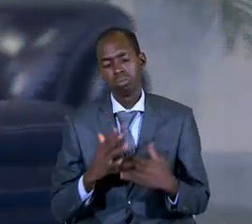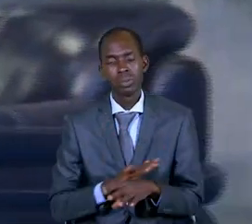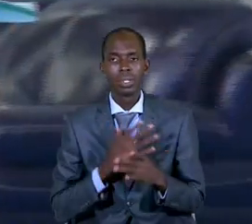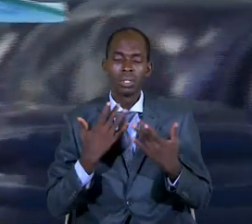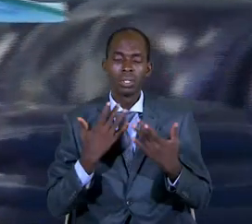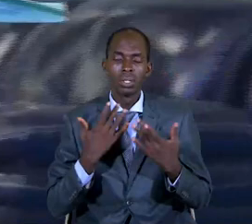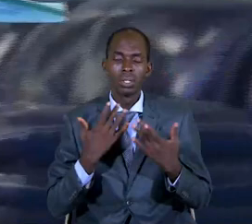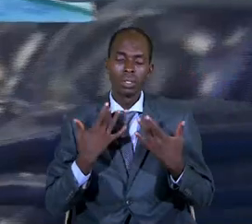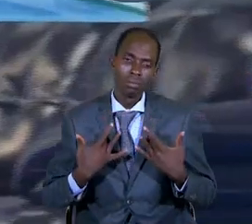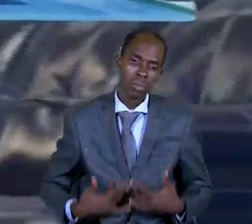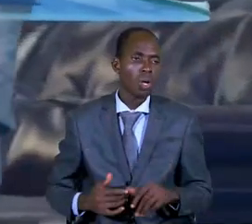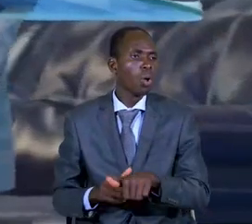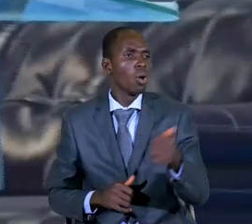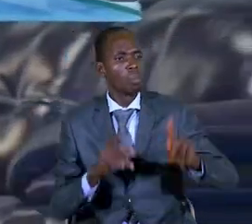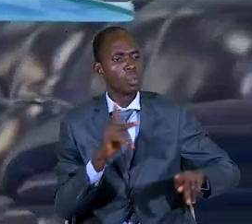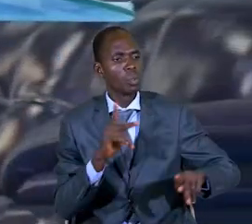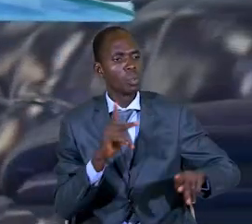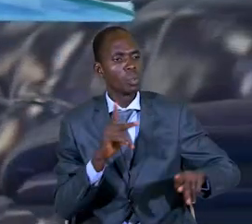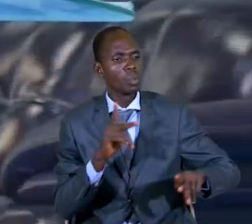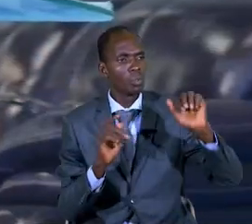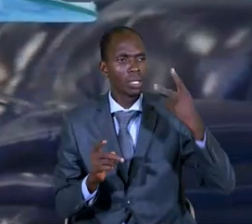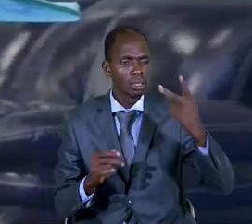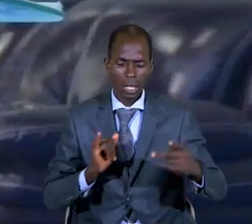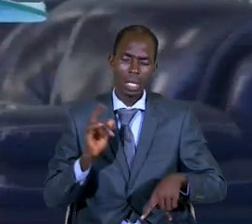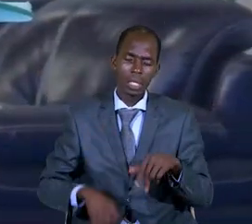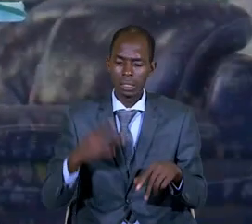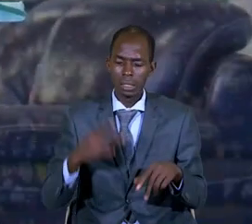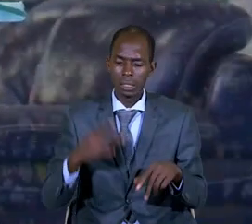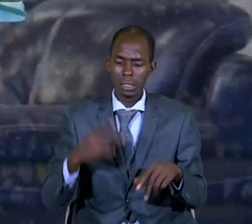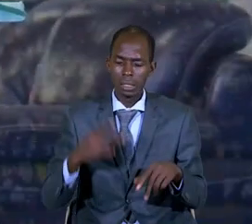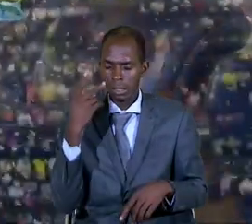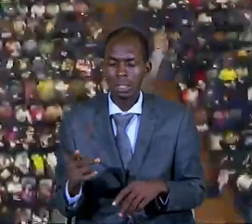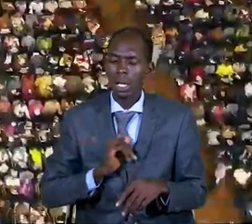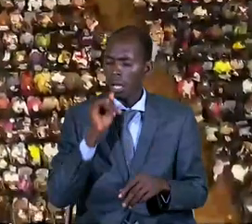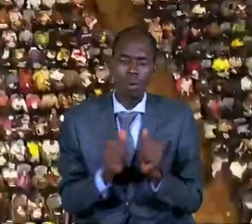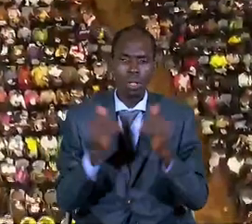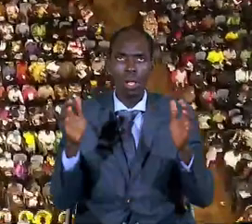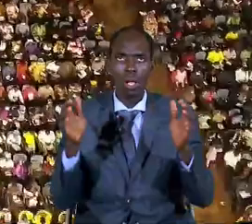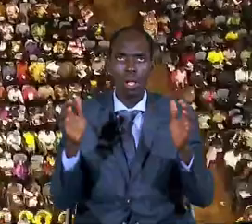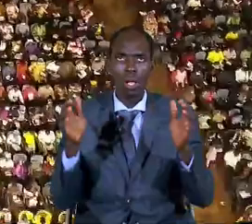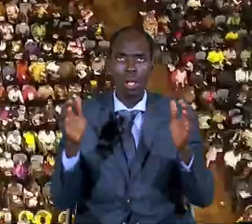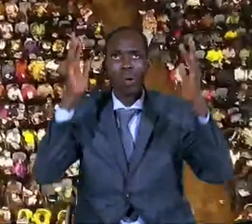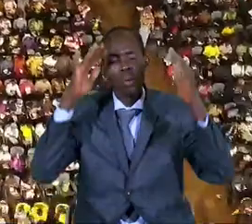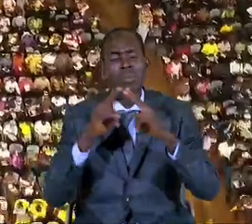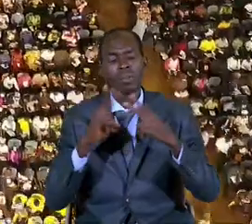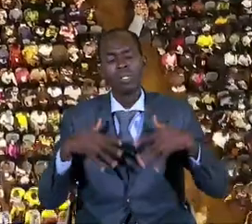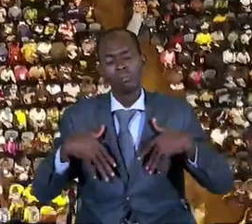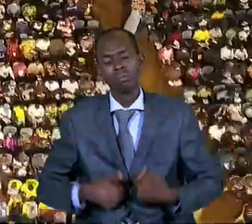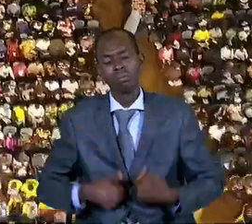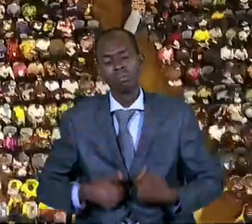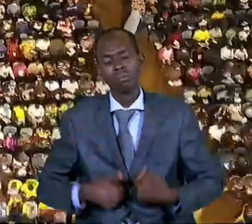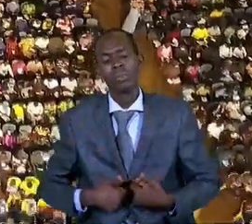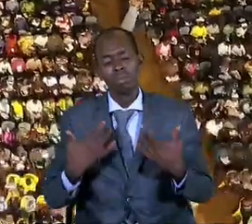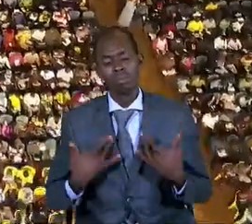other people can see, I cannot see. I'm helpless, I'm hopeless. He used to be very sad. Go thy way. Instead